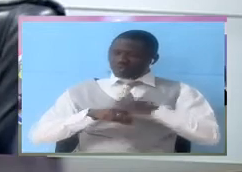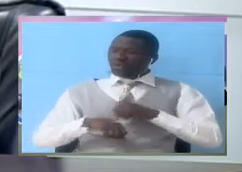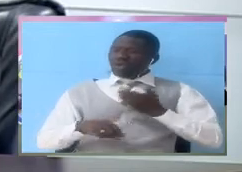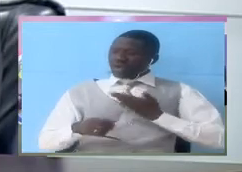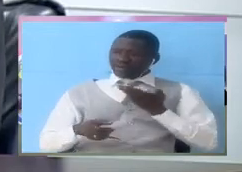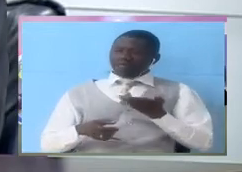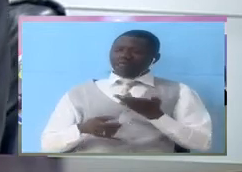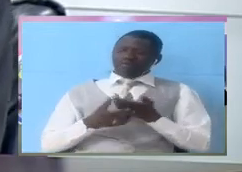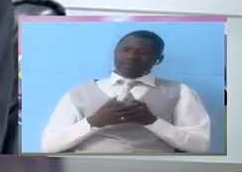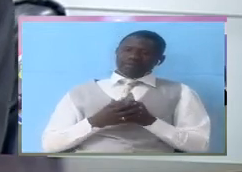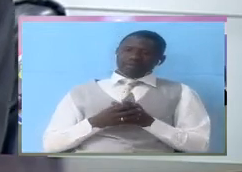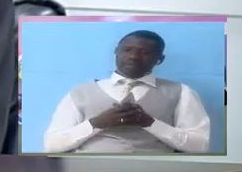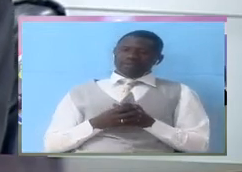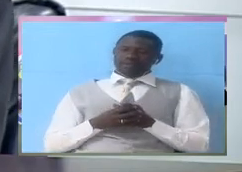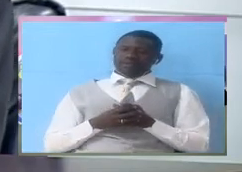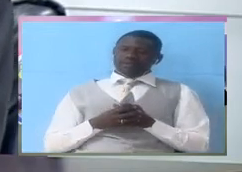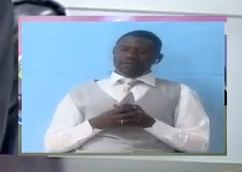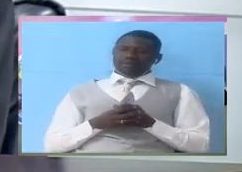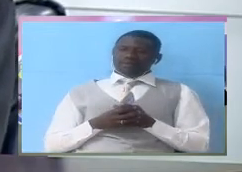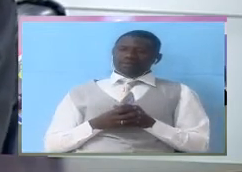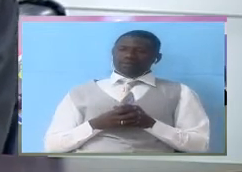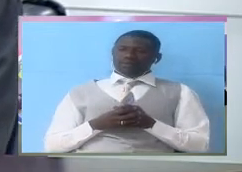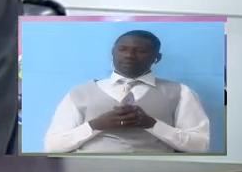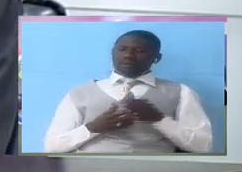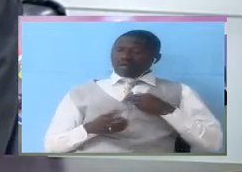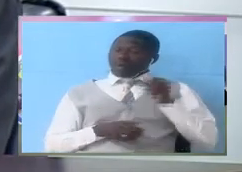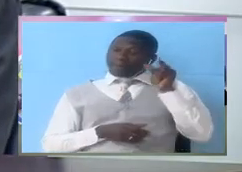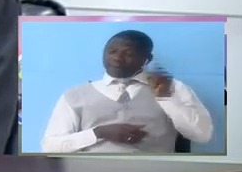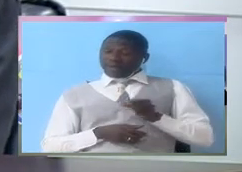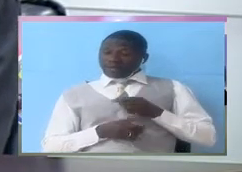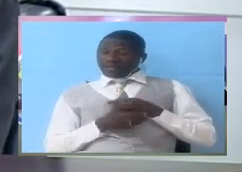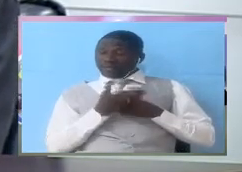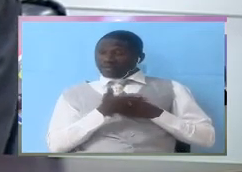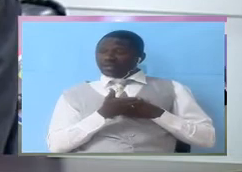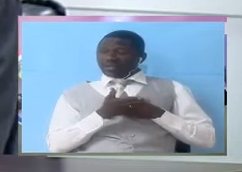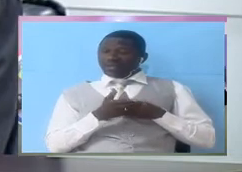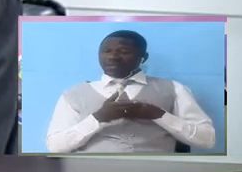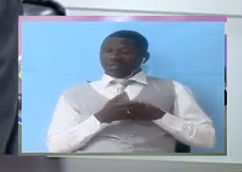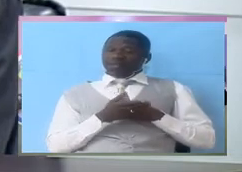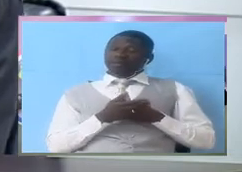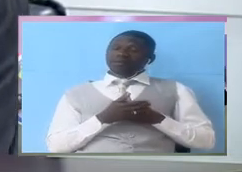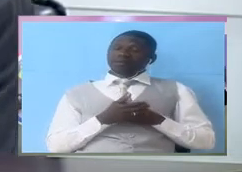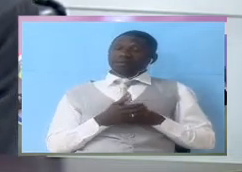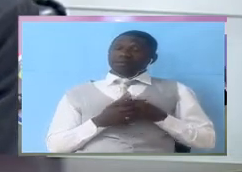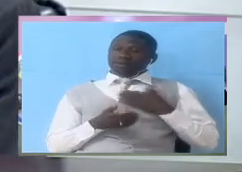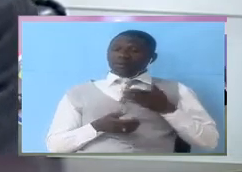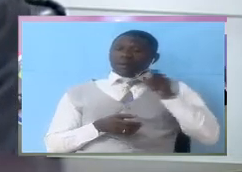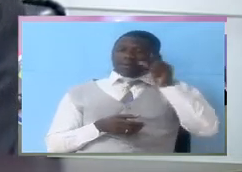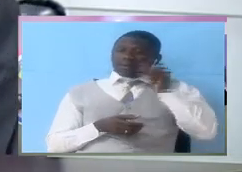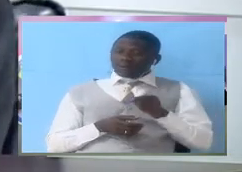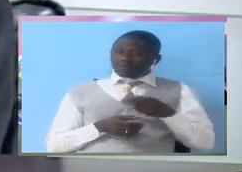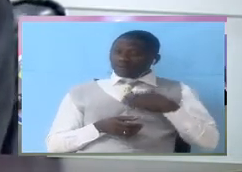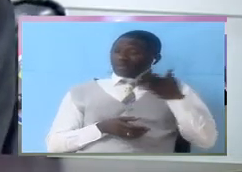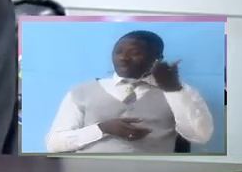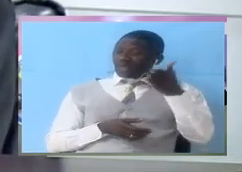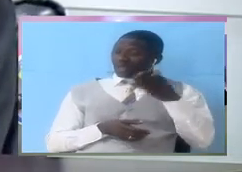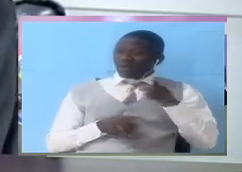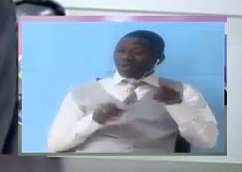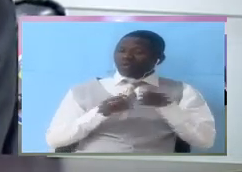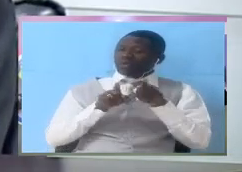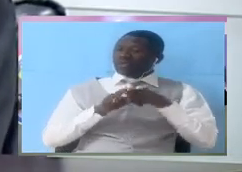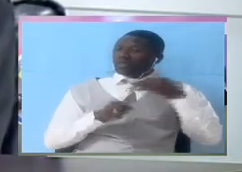ñu ngi dal di mettital ñi japp ni somebody invariably would be there with his telephone. Legu